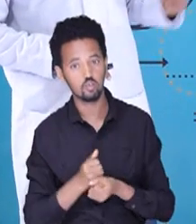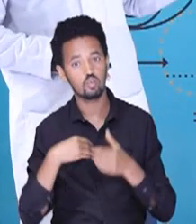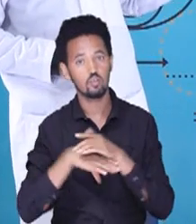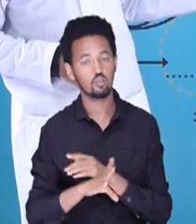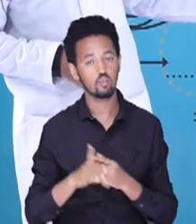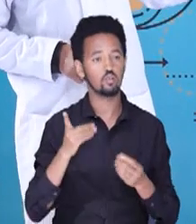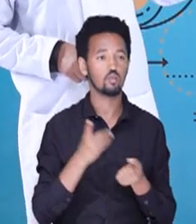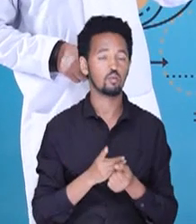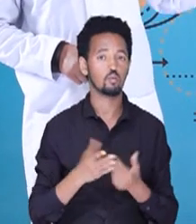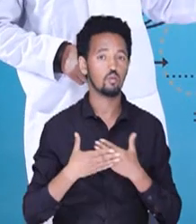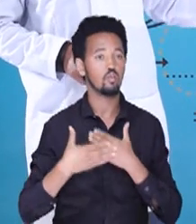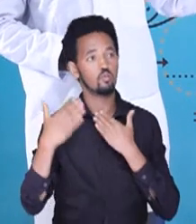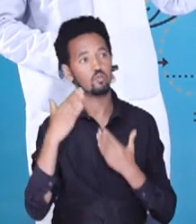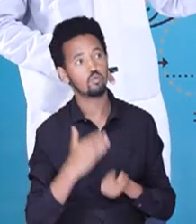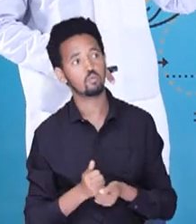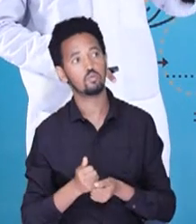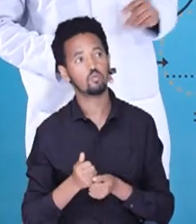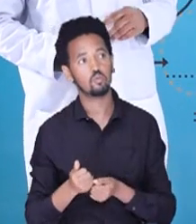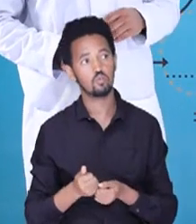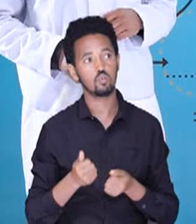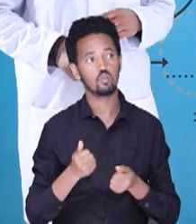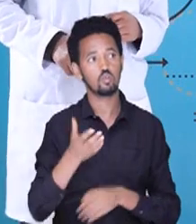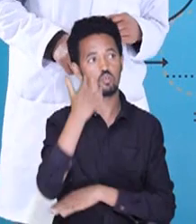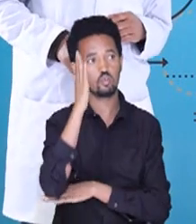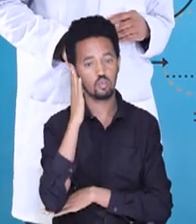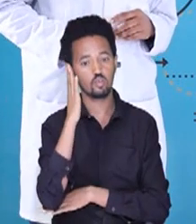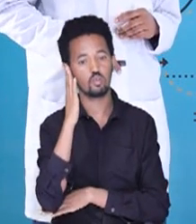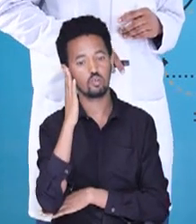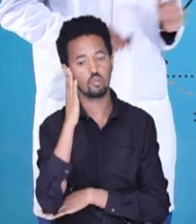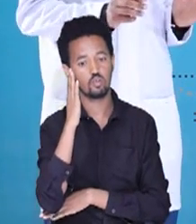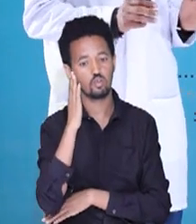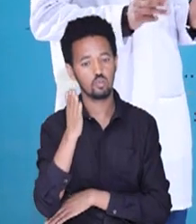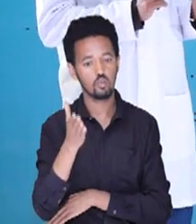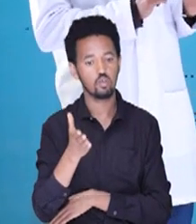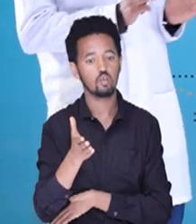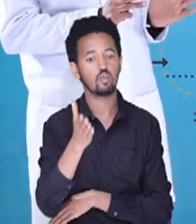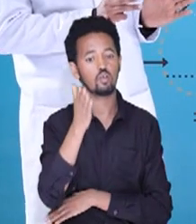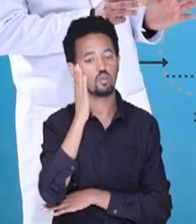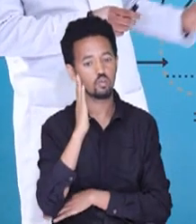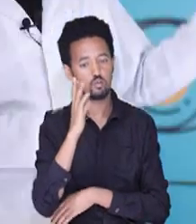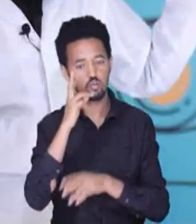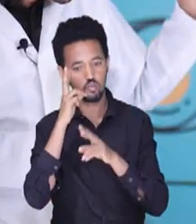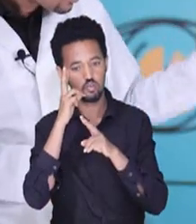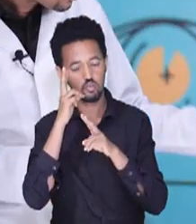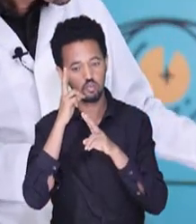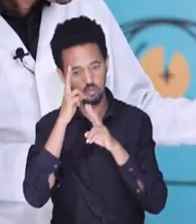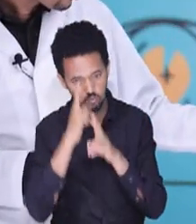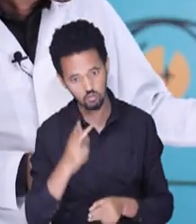universe. Believe on the existence of God knowable through human reason. When you see atheist,